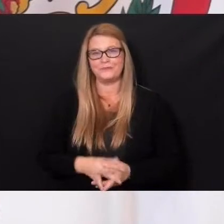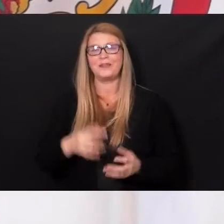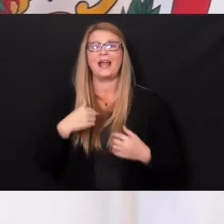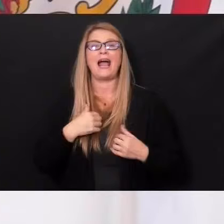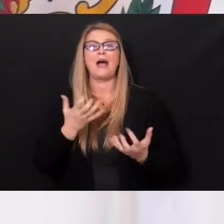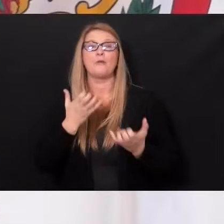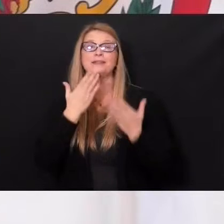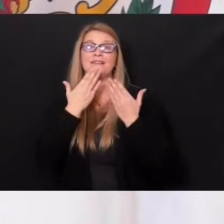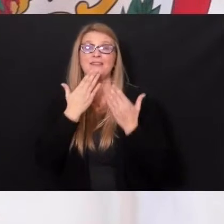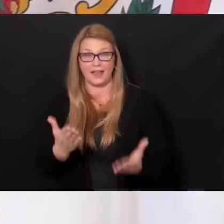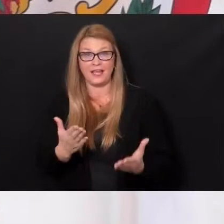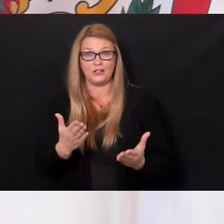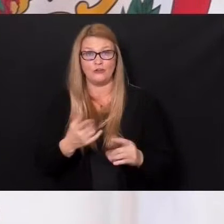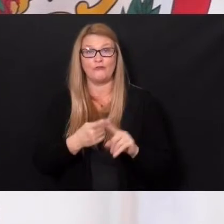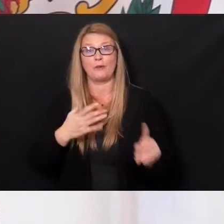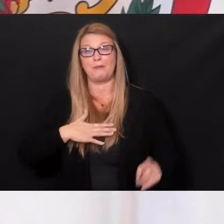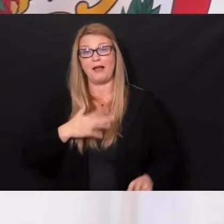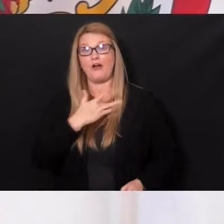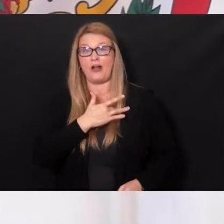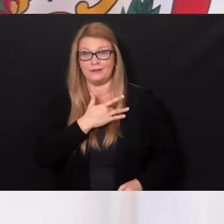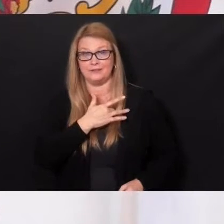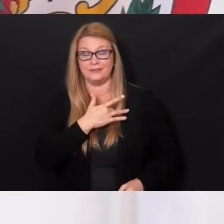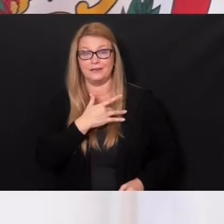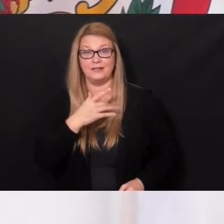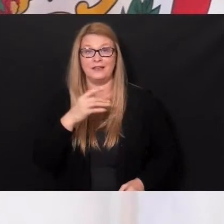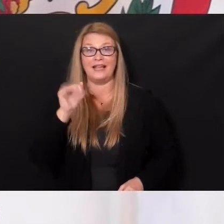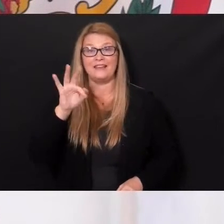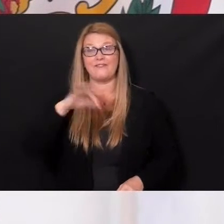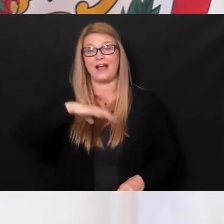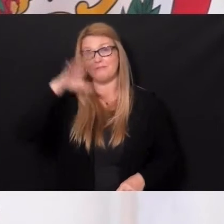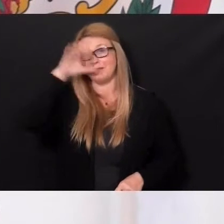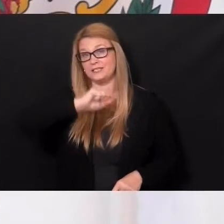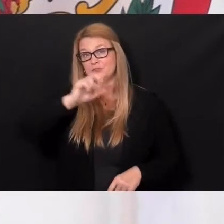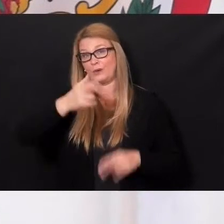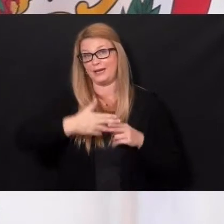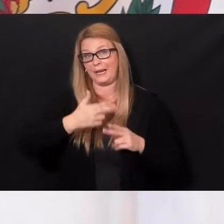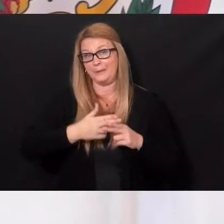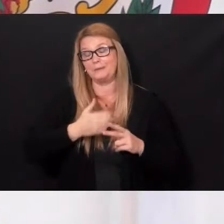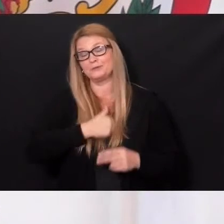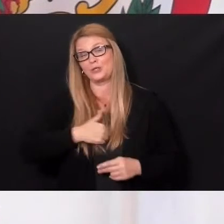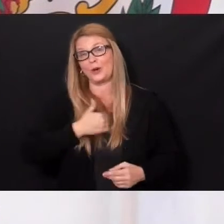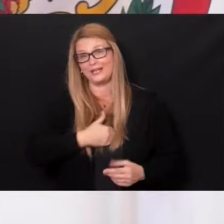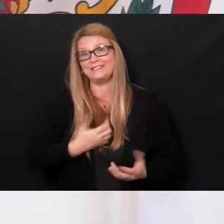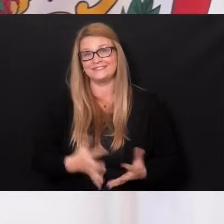you from the bottom of my heart. But if we've missed you, but with all that,